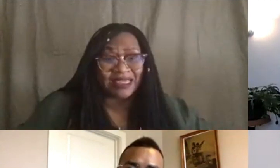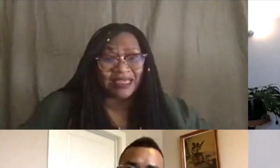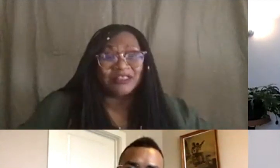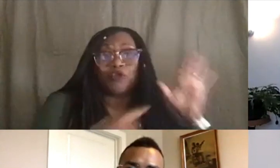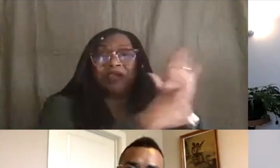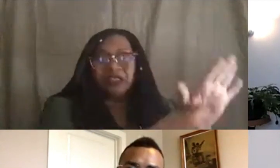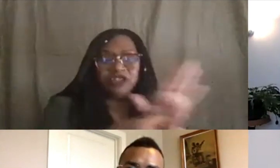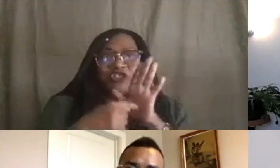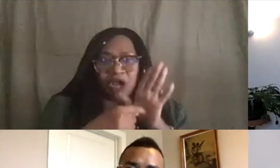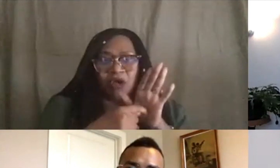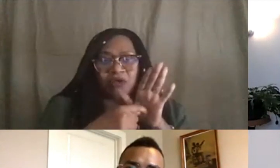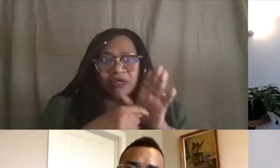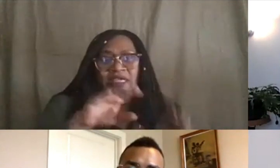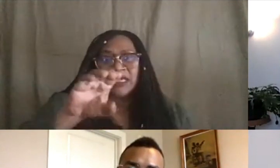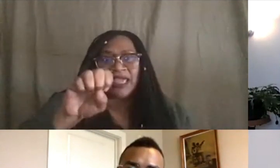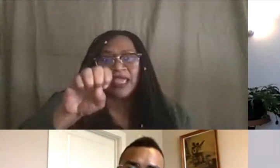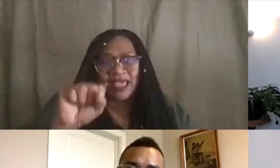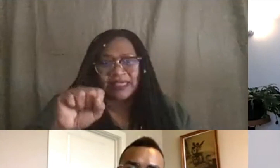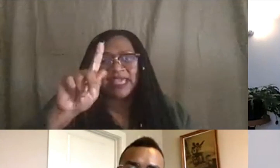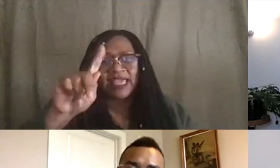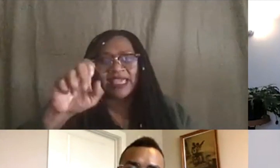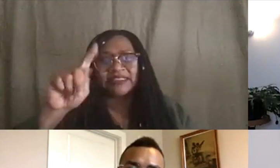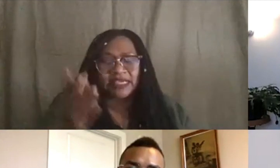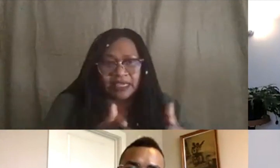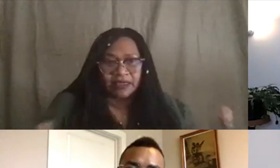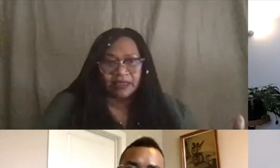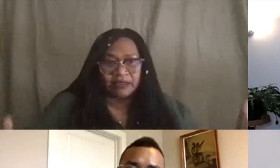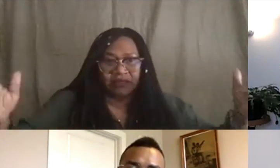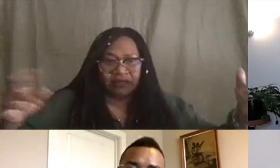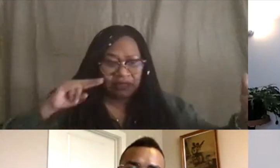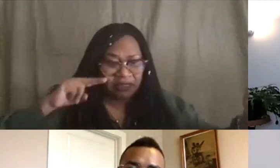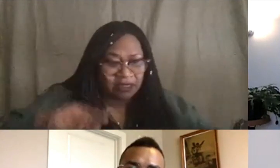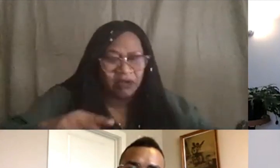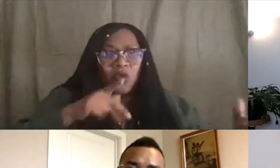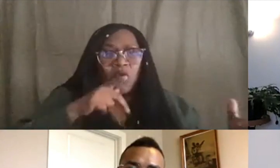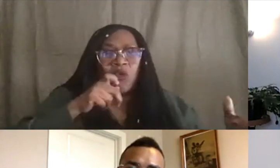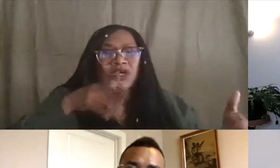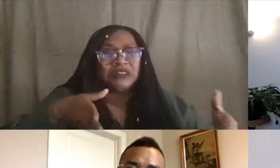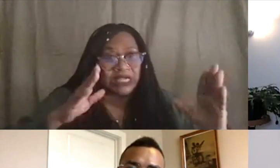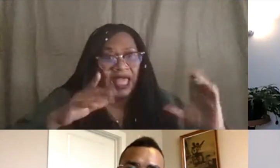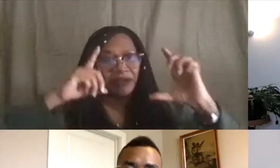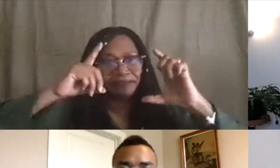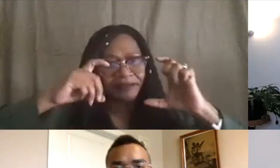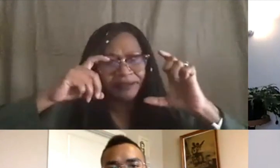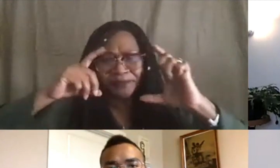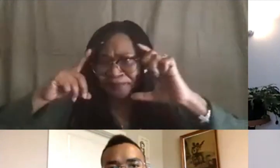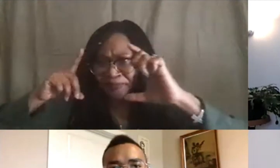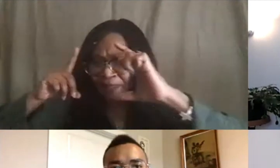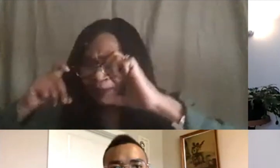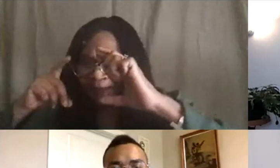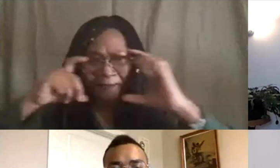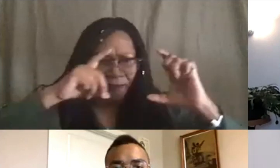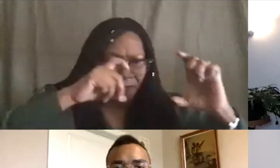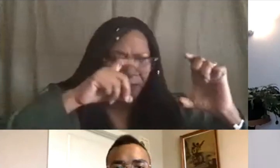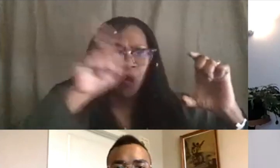going, I know y'all know this, but I'm just gonna say it. Who she was allowing to take those pictures and where those pictures were circulated